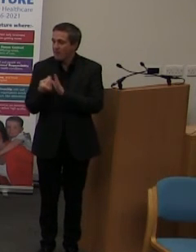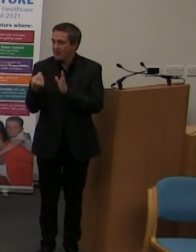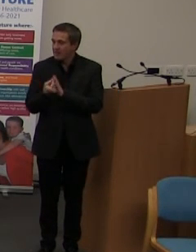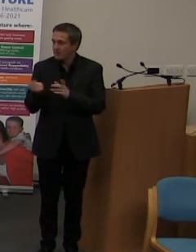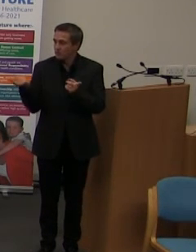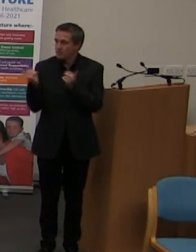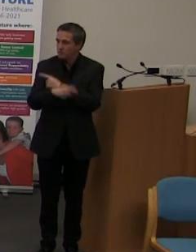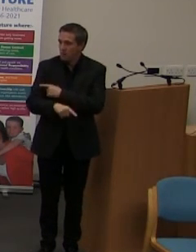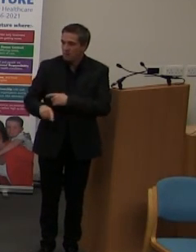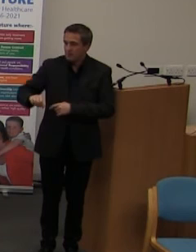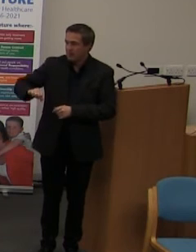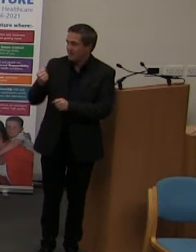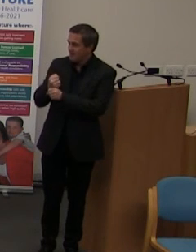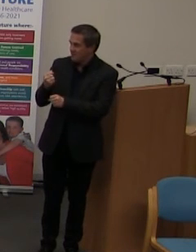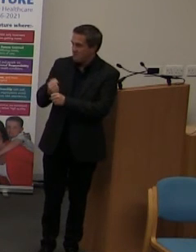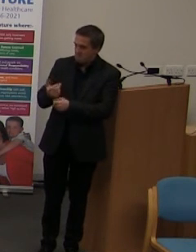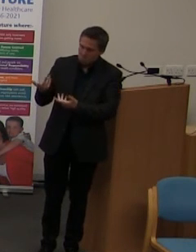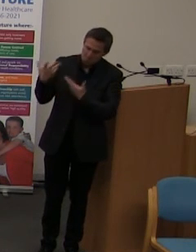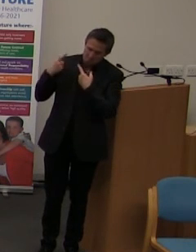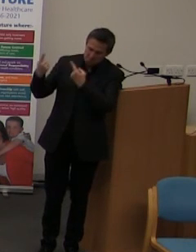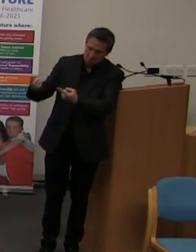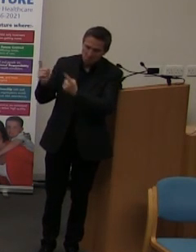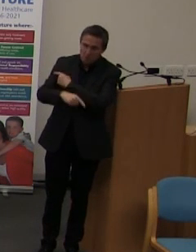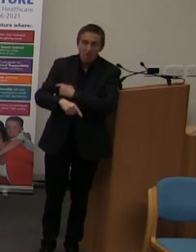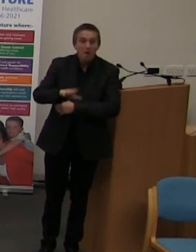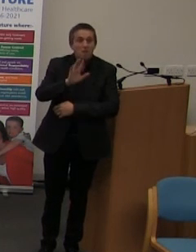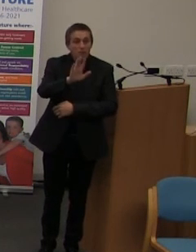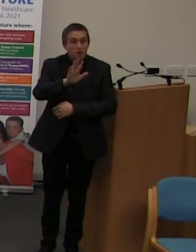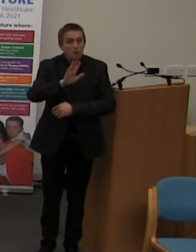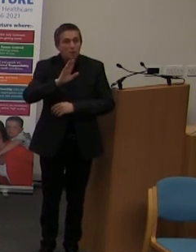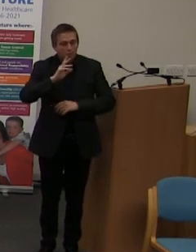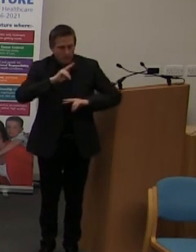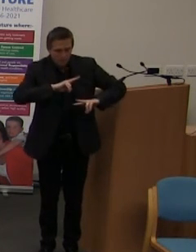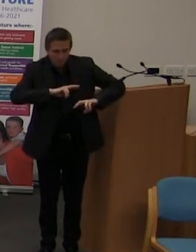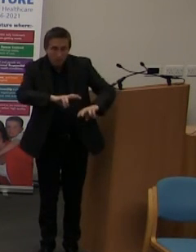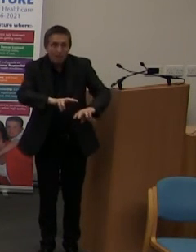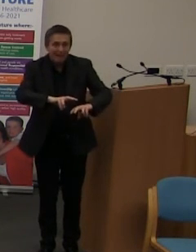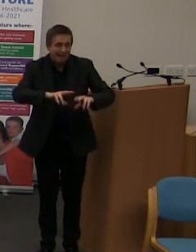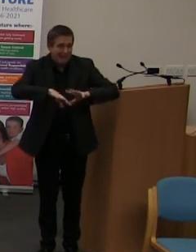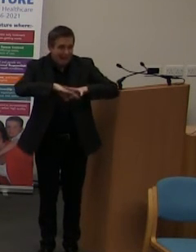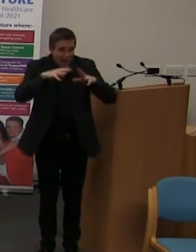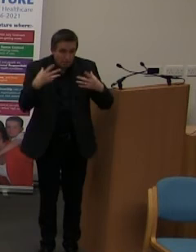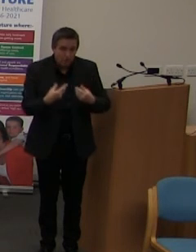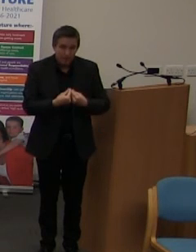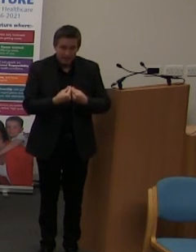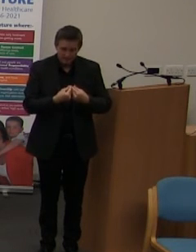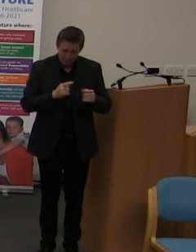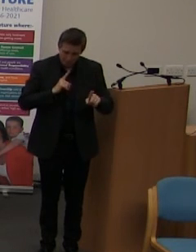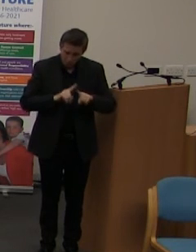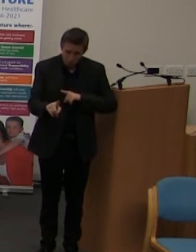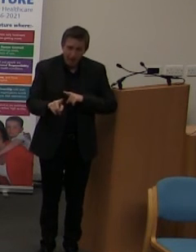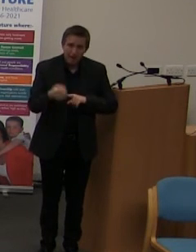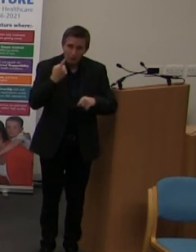not sure if the Scottish Government want to answer that or not, but certainly we've been working hard at doing a systematic review of everything we have, and we have tried